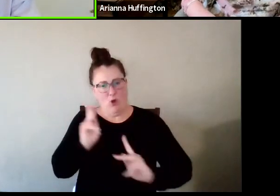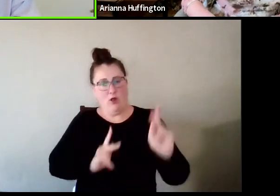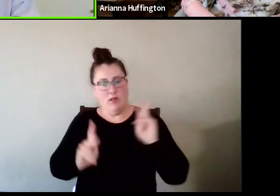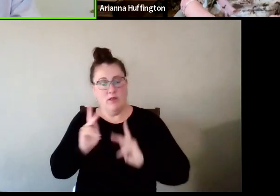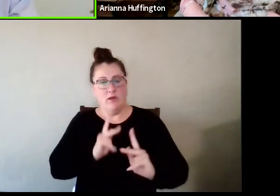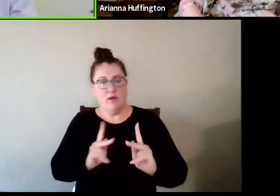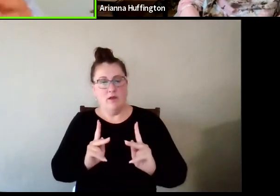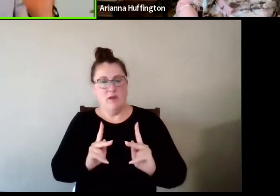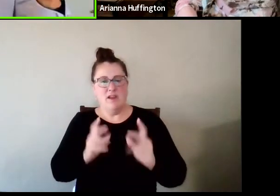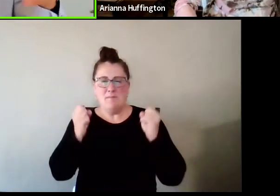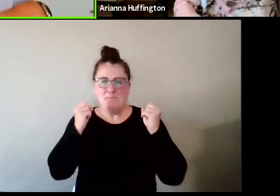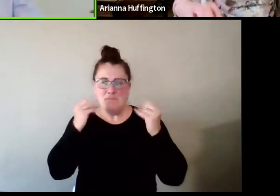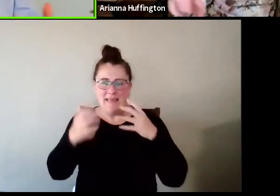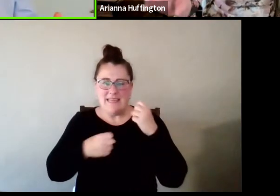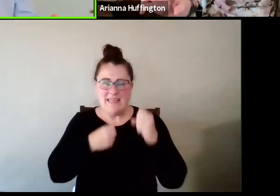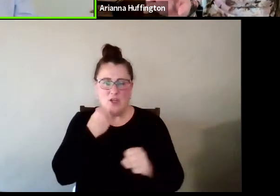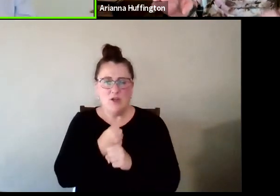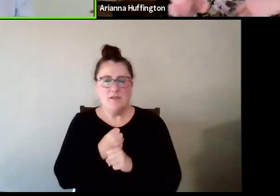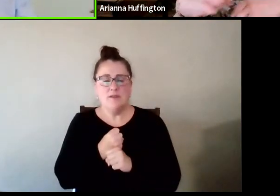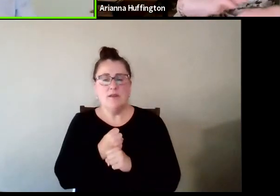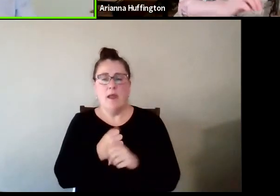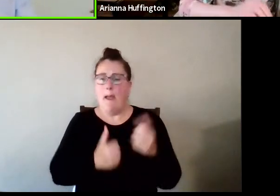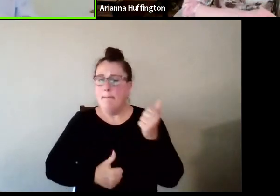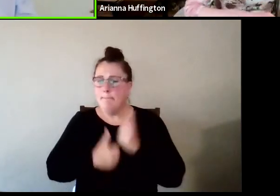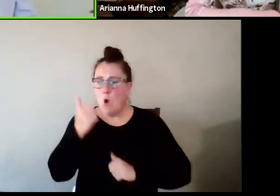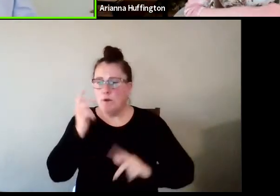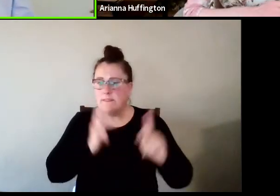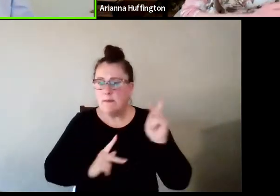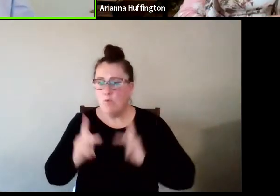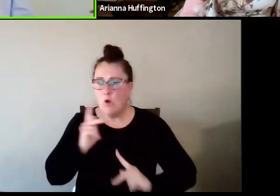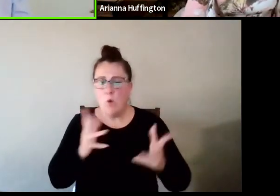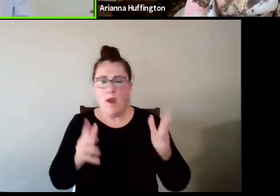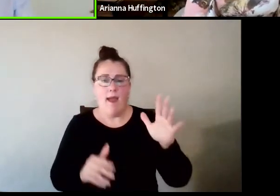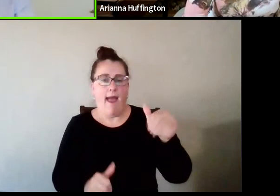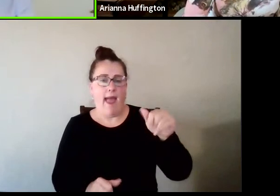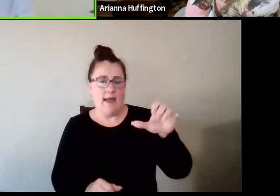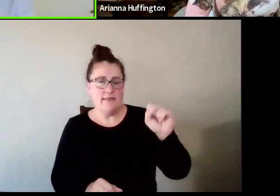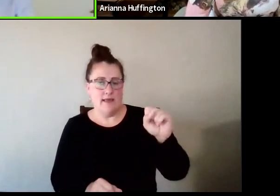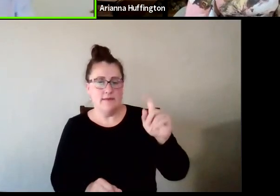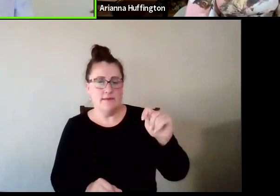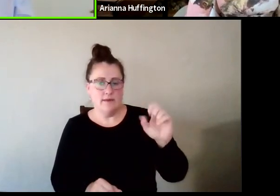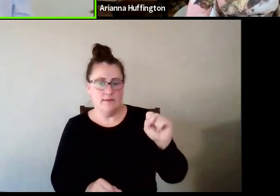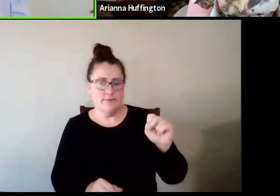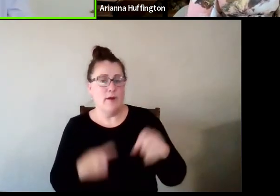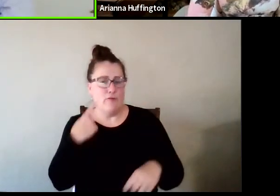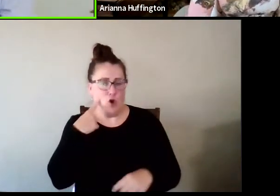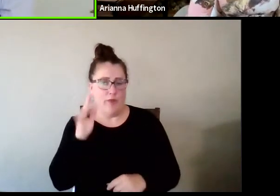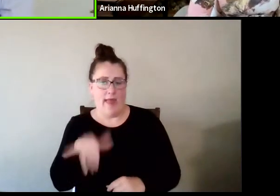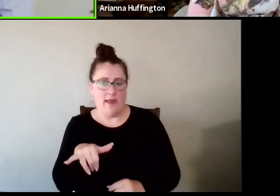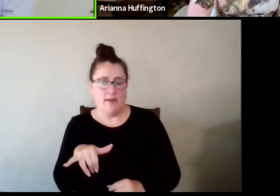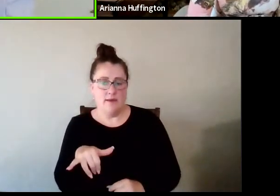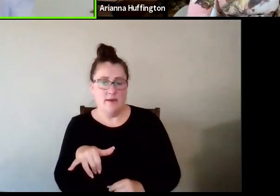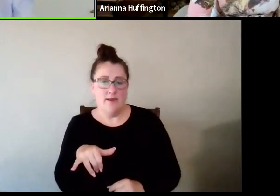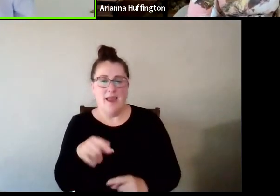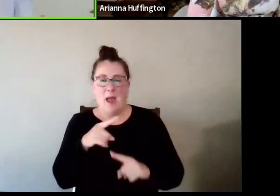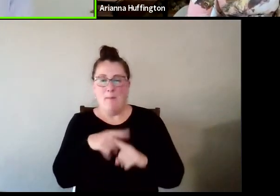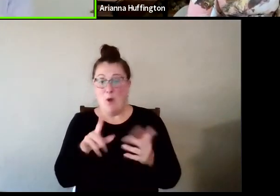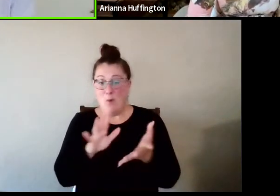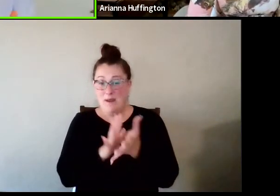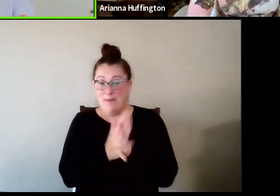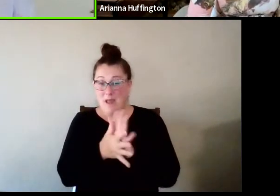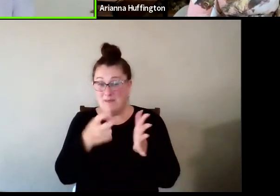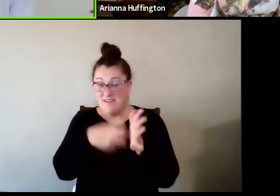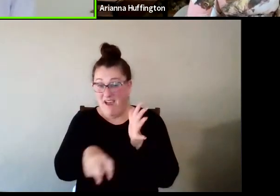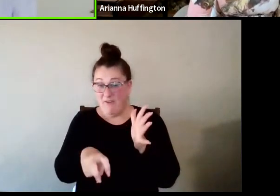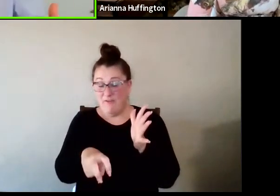for decades, companies have said, oh, people are my most important asset, right? We've all heard this. But when the going gets tough, you